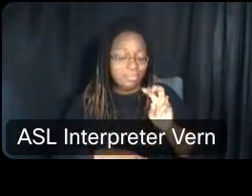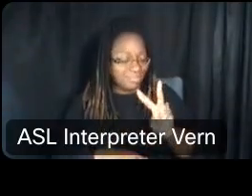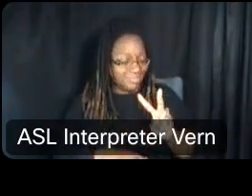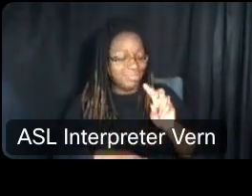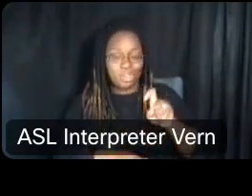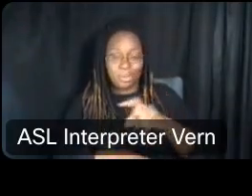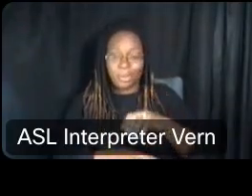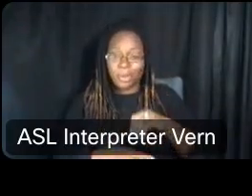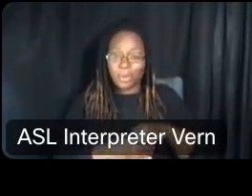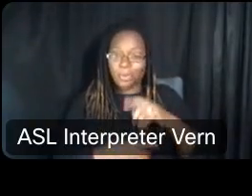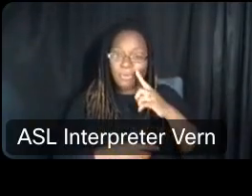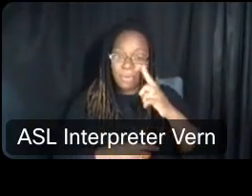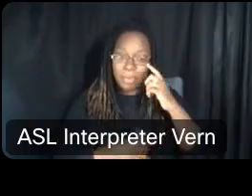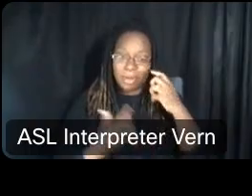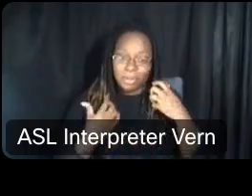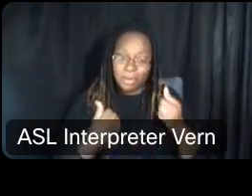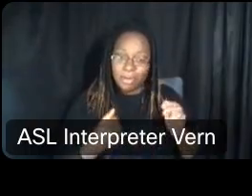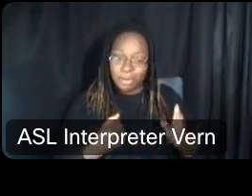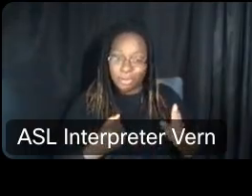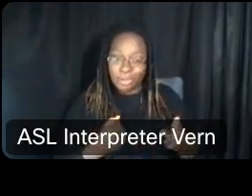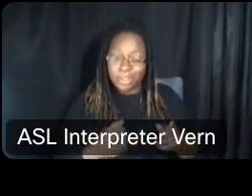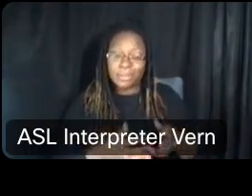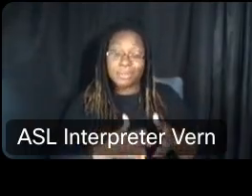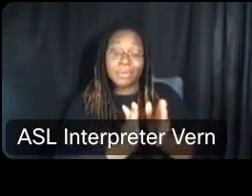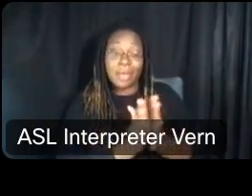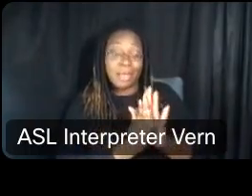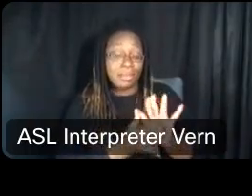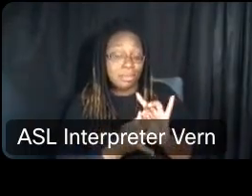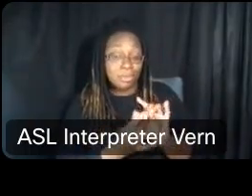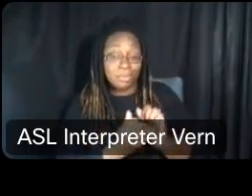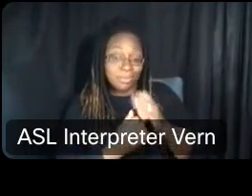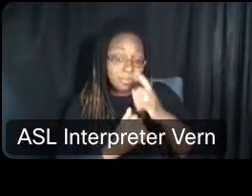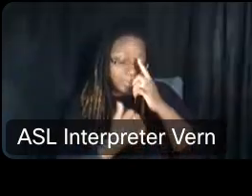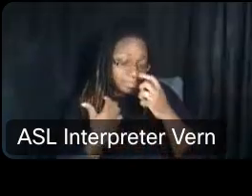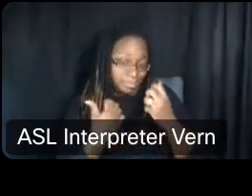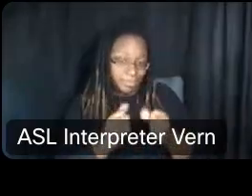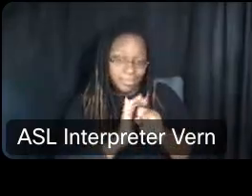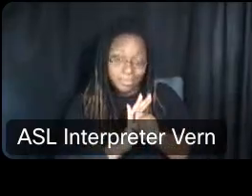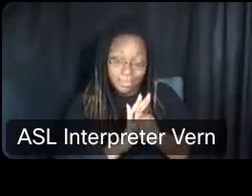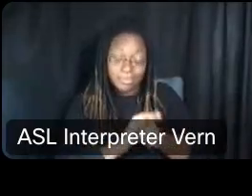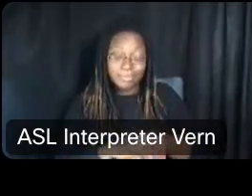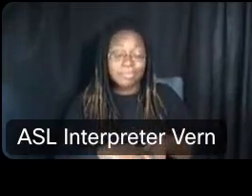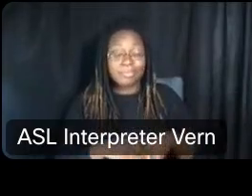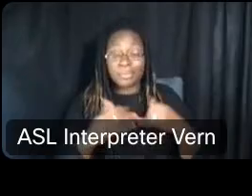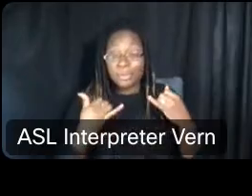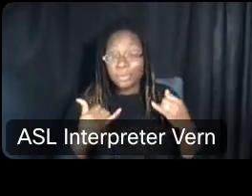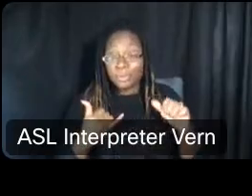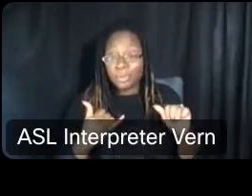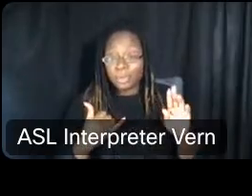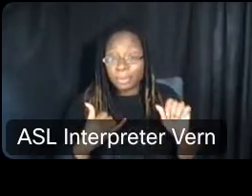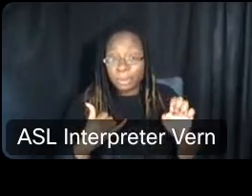to ask about the relationship between mental health symptoms and the current abuse or the previous trauma